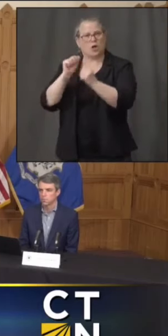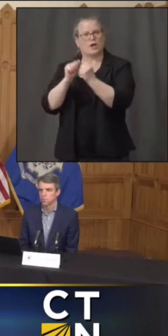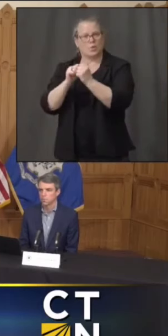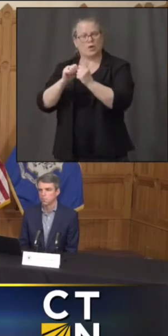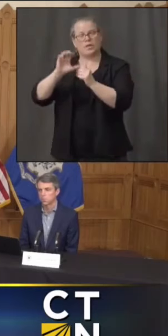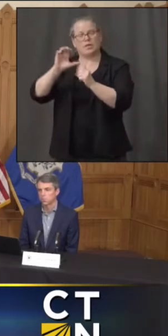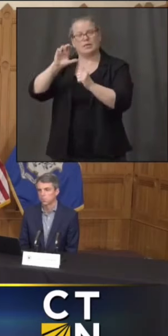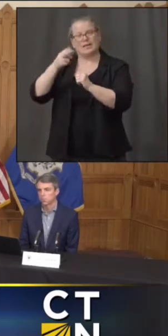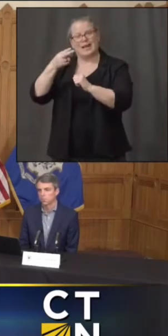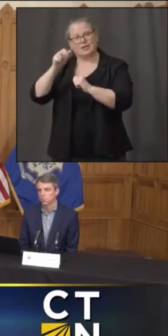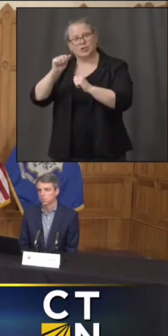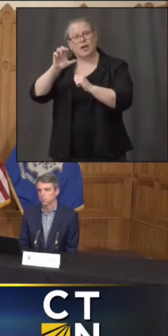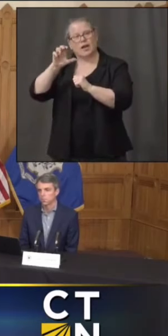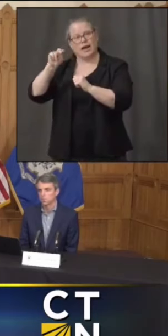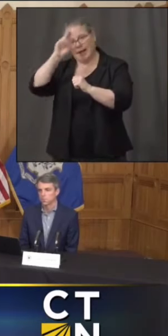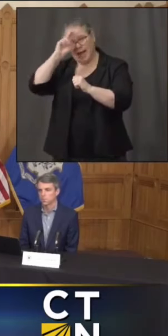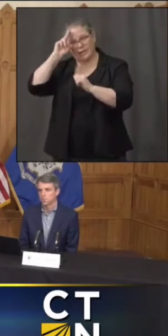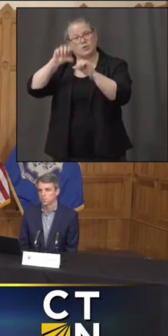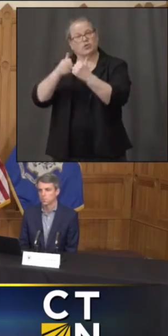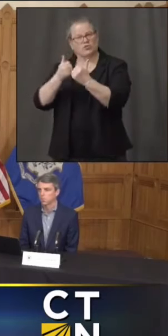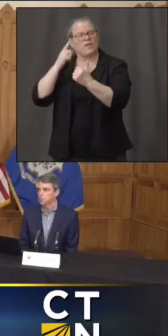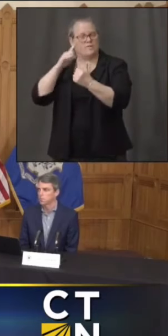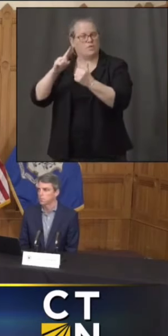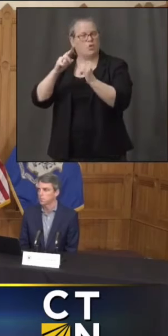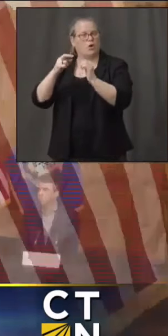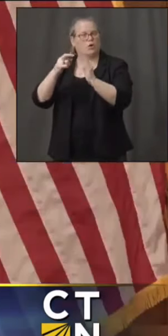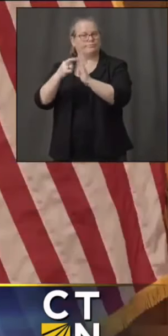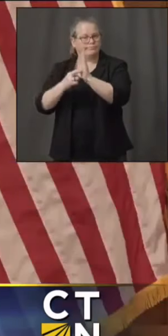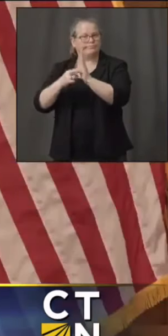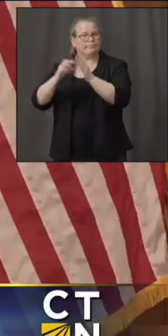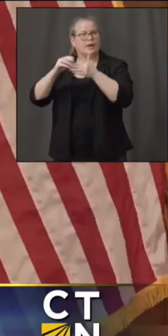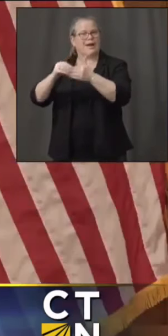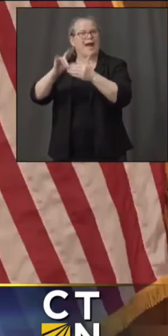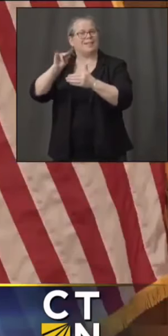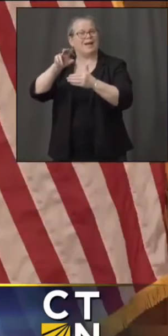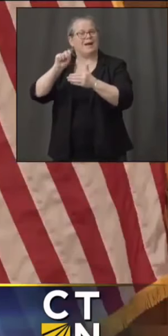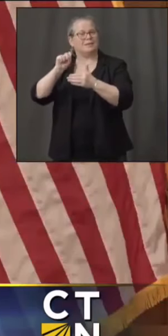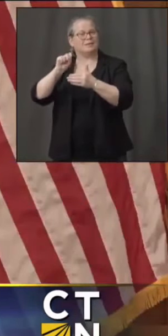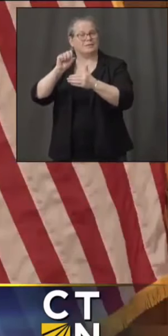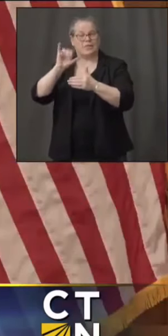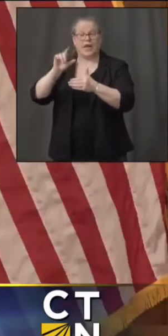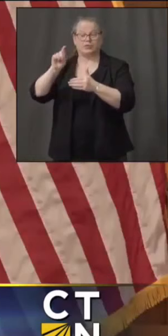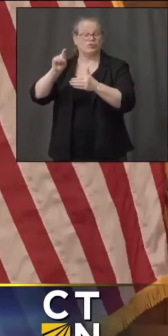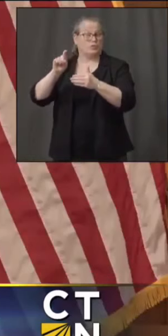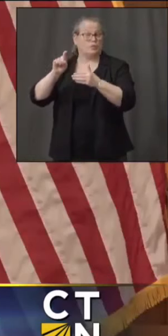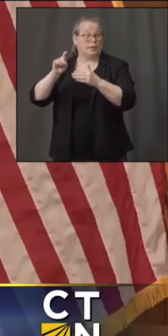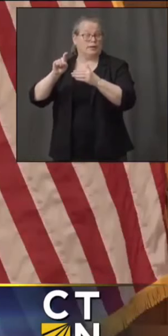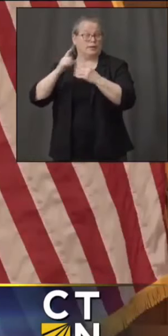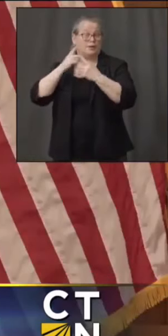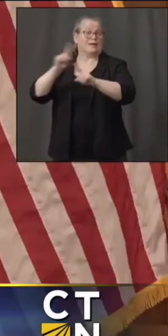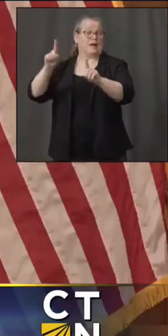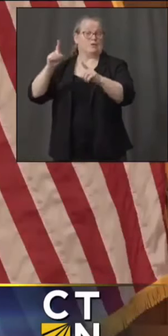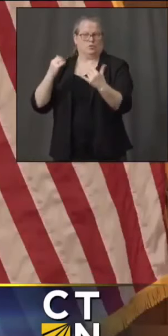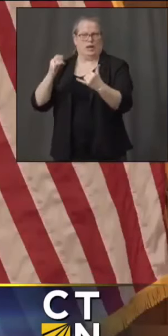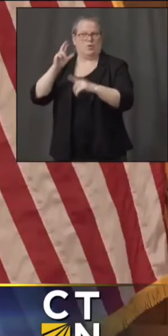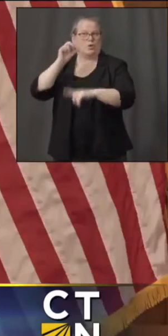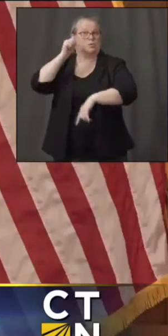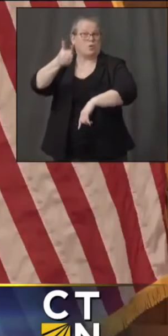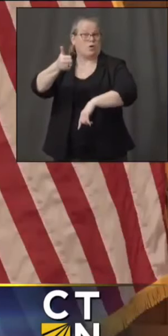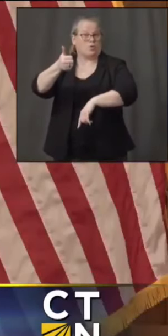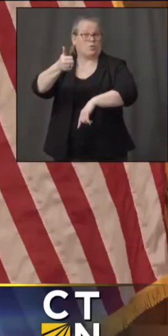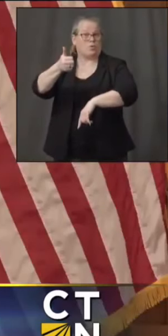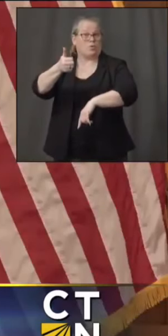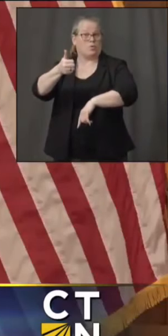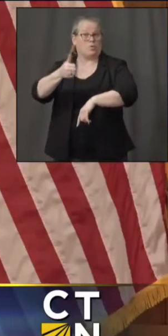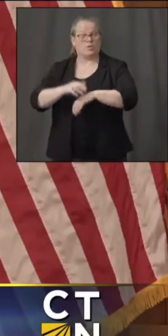matter that should be public either later today or tomorrow. That leaves